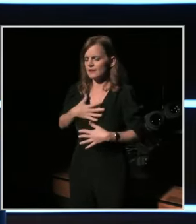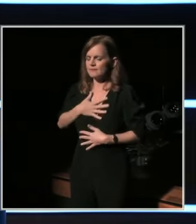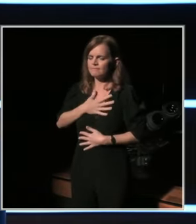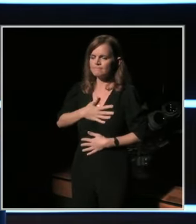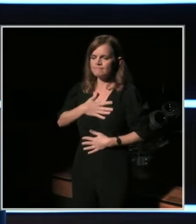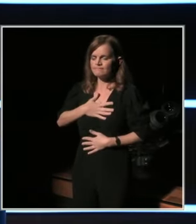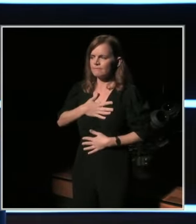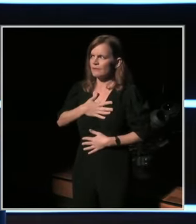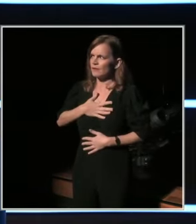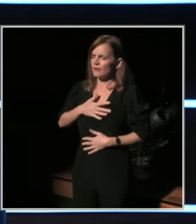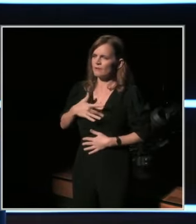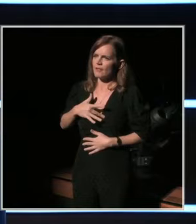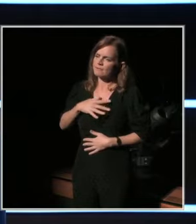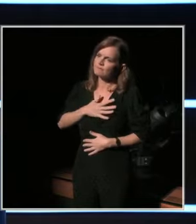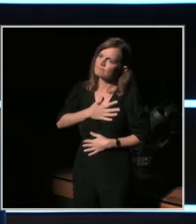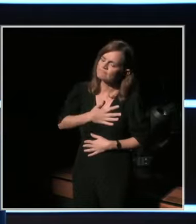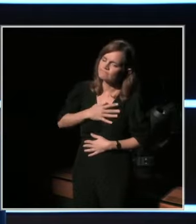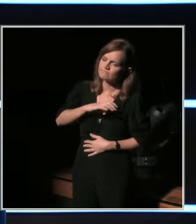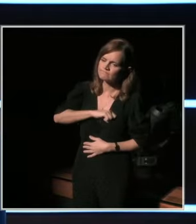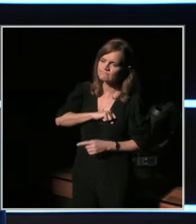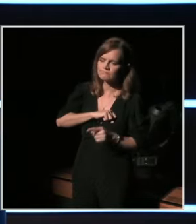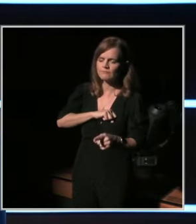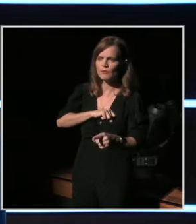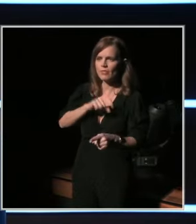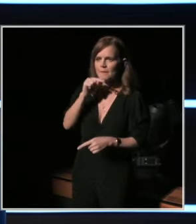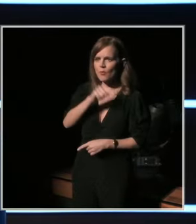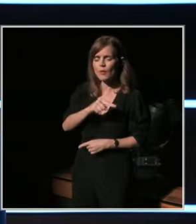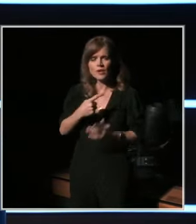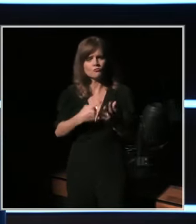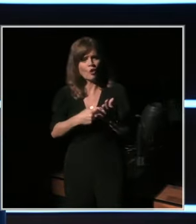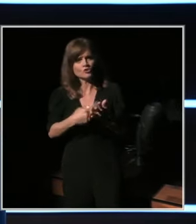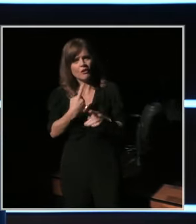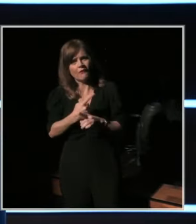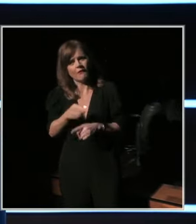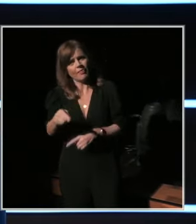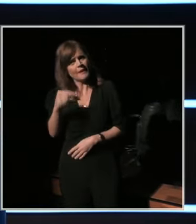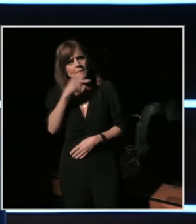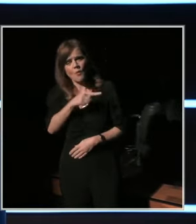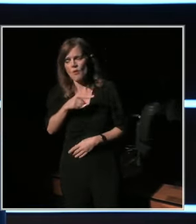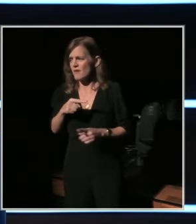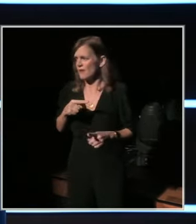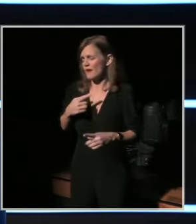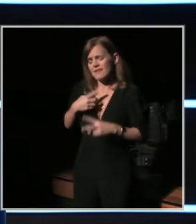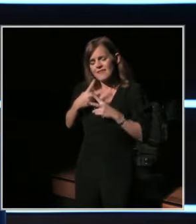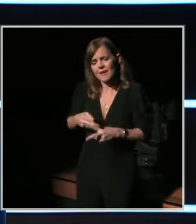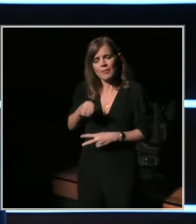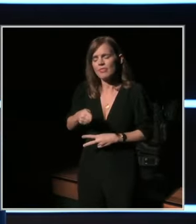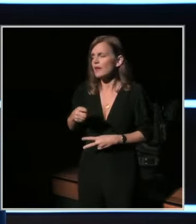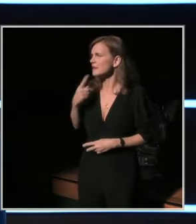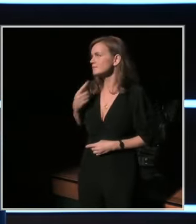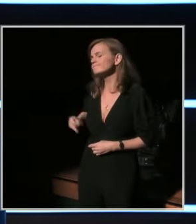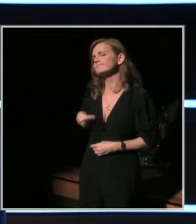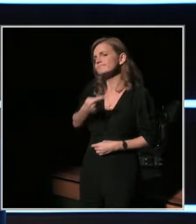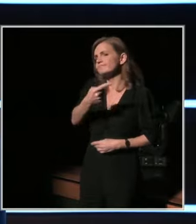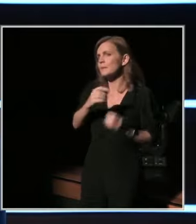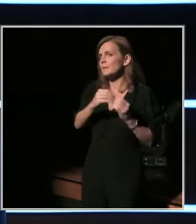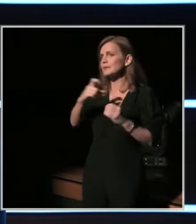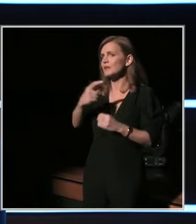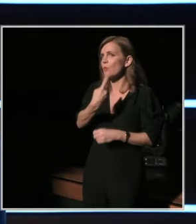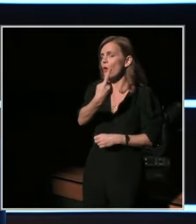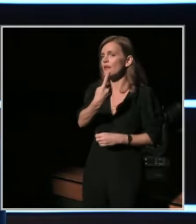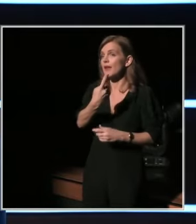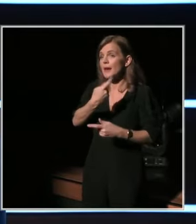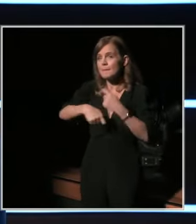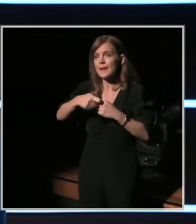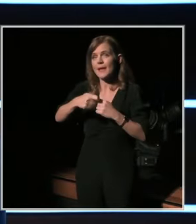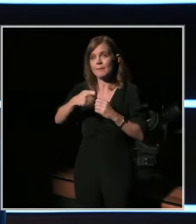tragic kid. And Roger cared so much about him and the film that we actually took it straight away to BBC One, and it became an